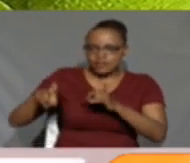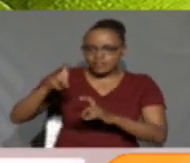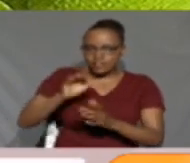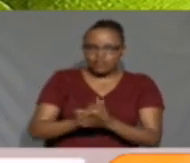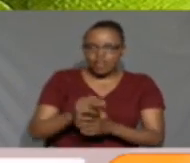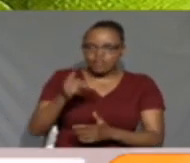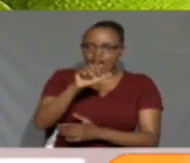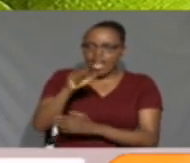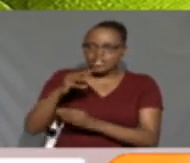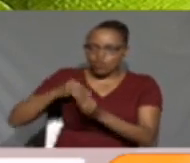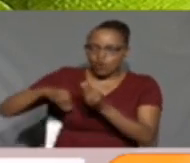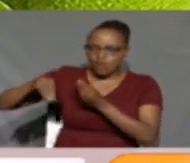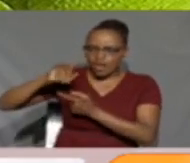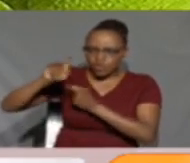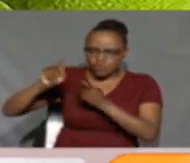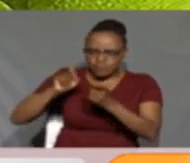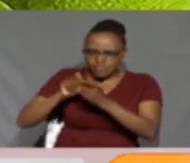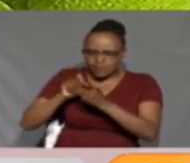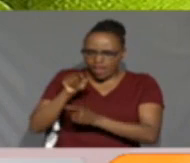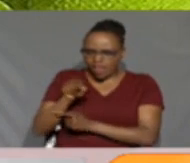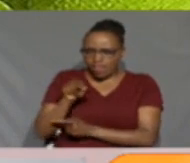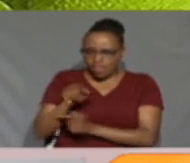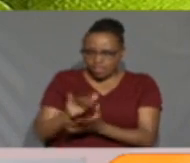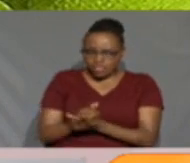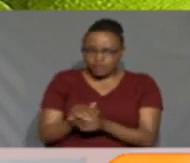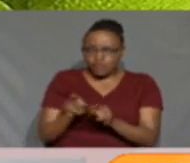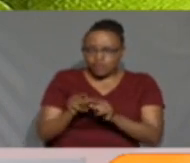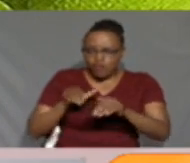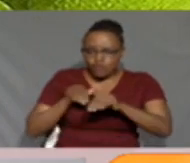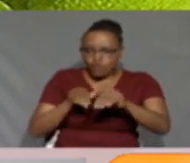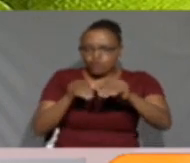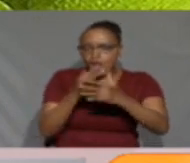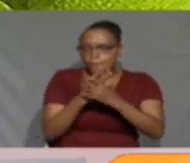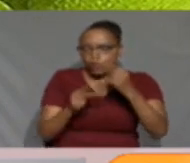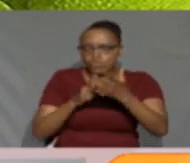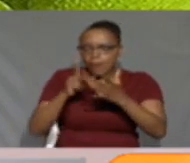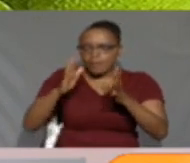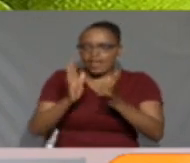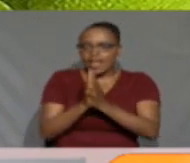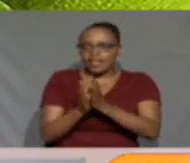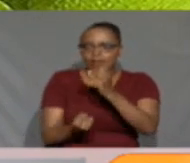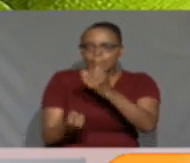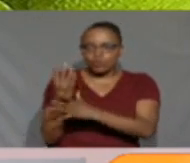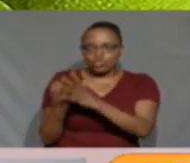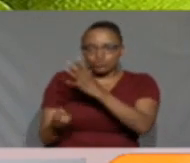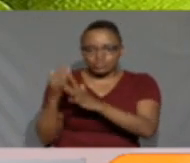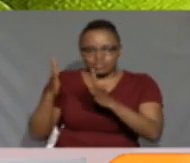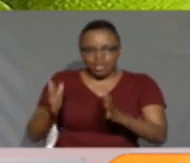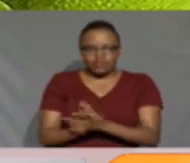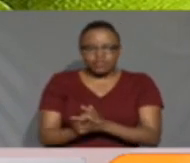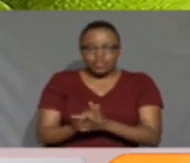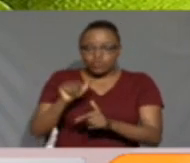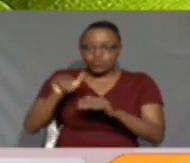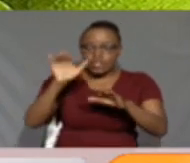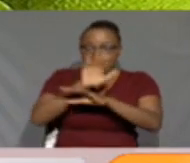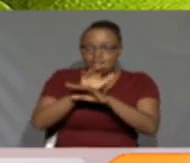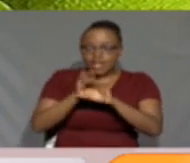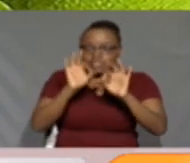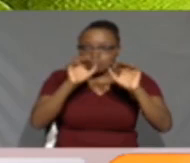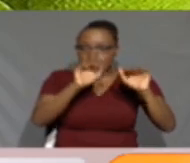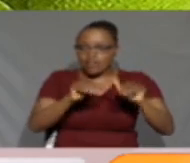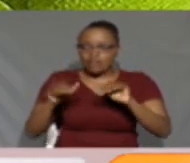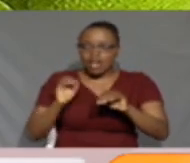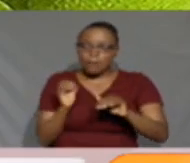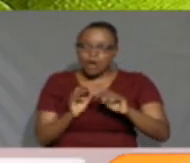Hass avocado in particular is now widely sought after by both buyers and producers. On tonight's Smart Farm, Denis